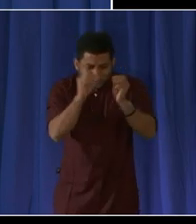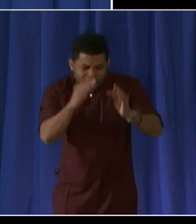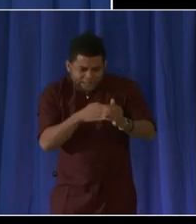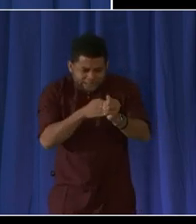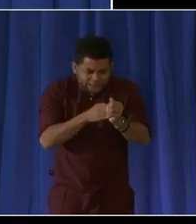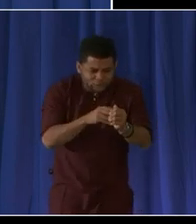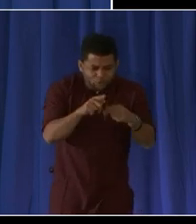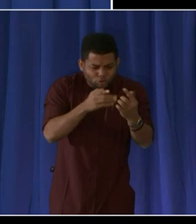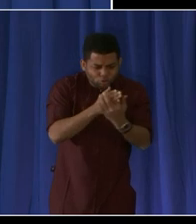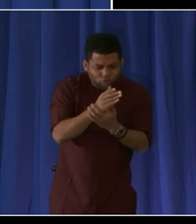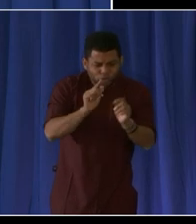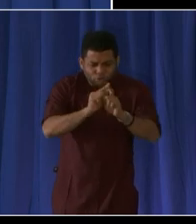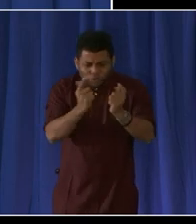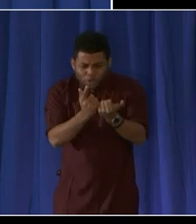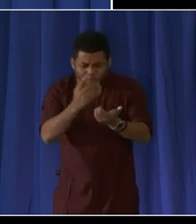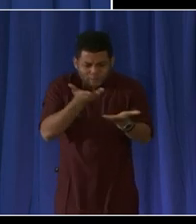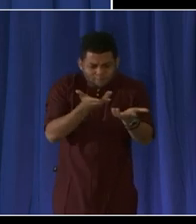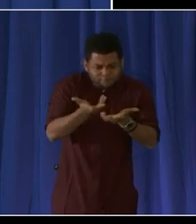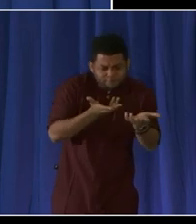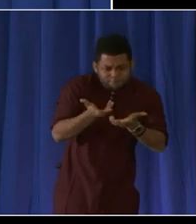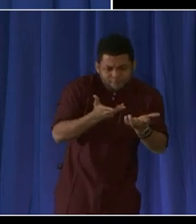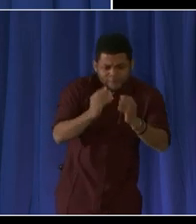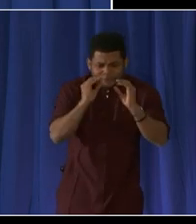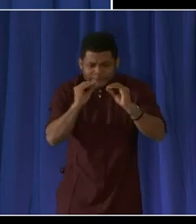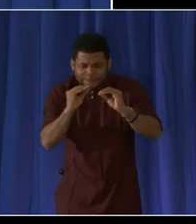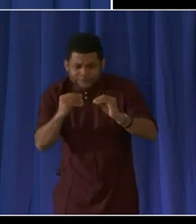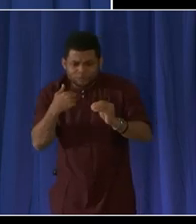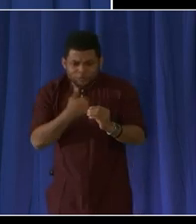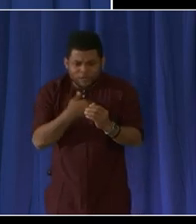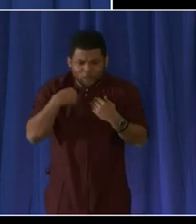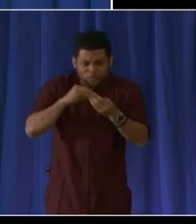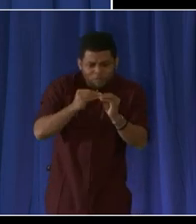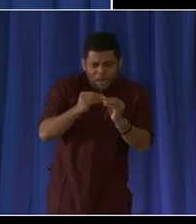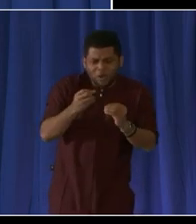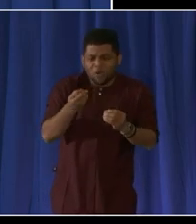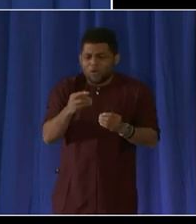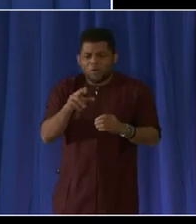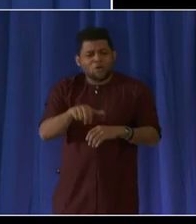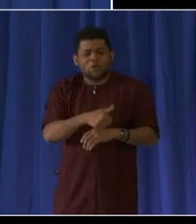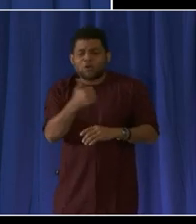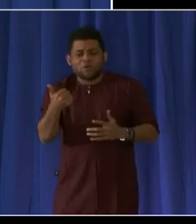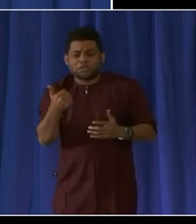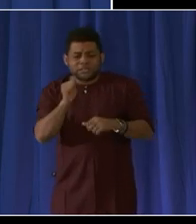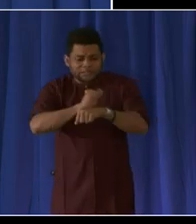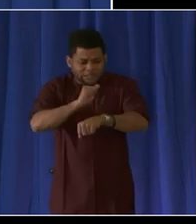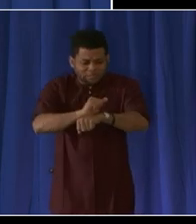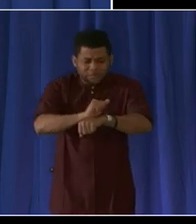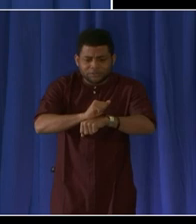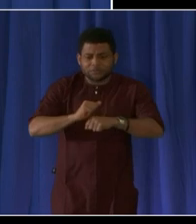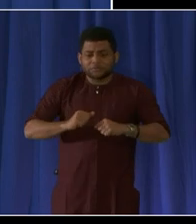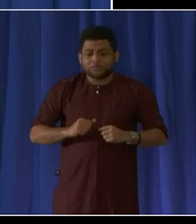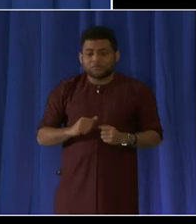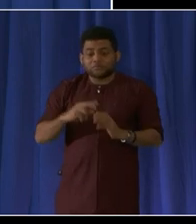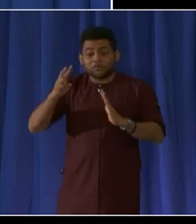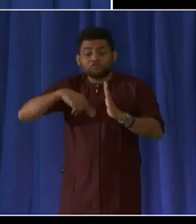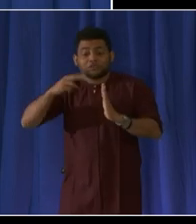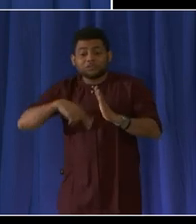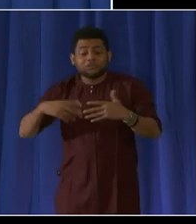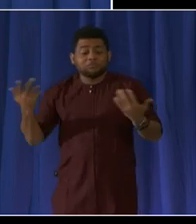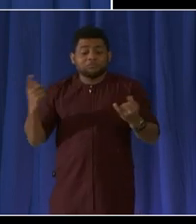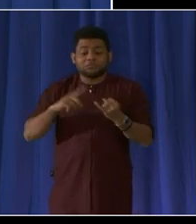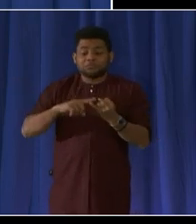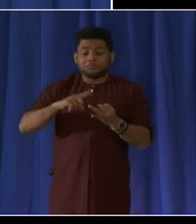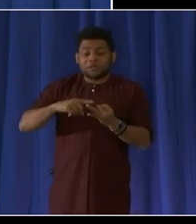guiding small group instruction on a number of topics or tasks. This could happen during a reading block, a math block,